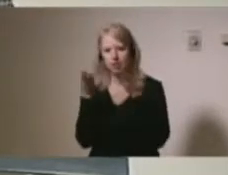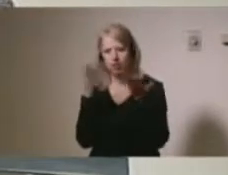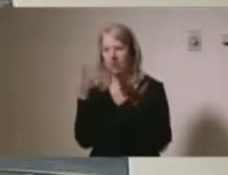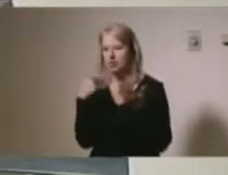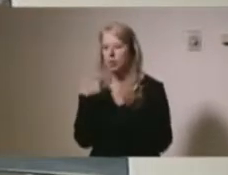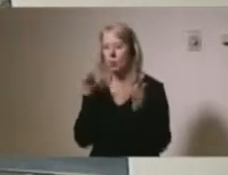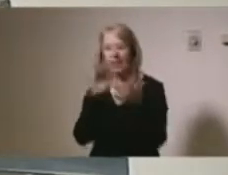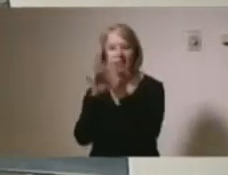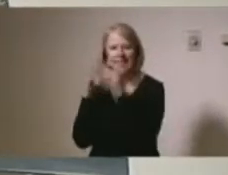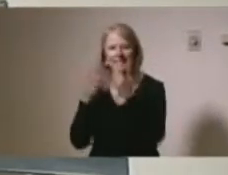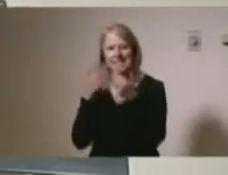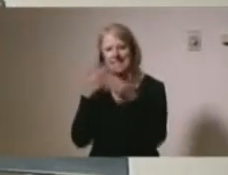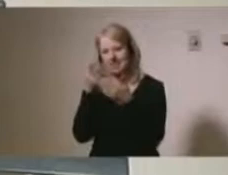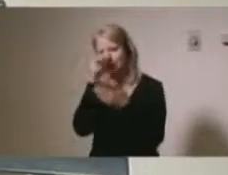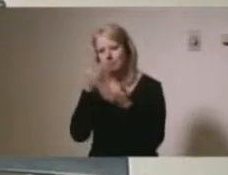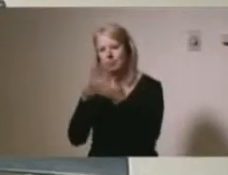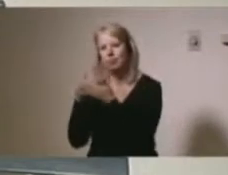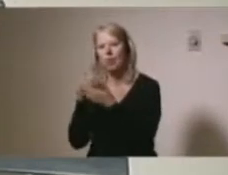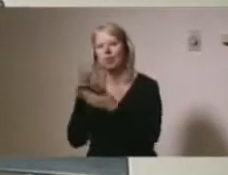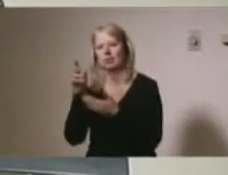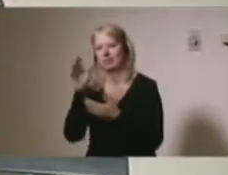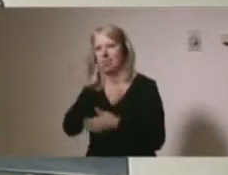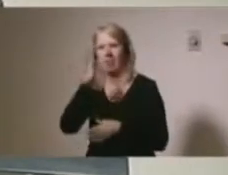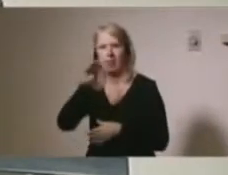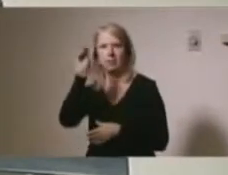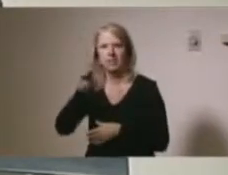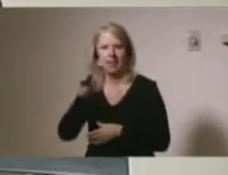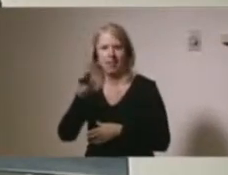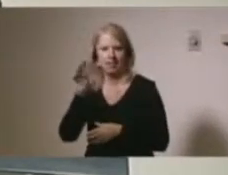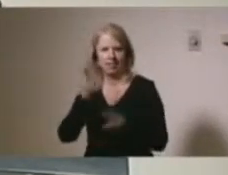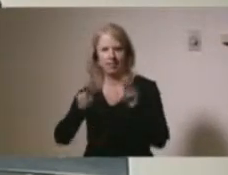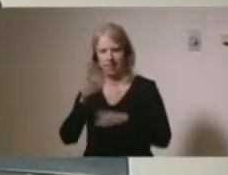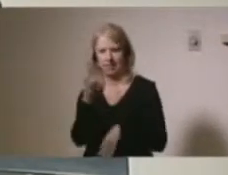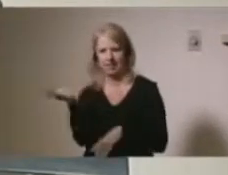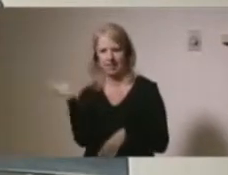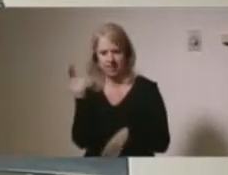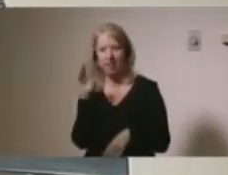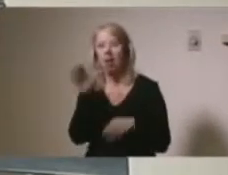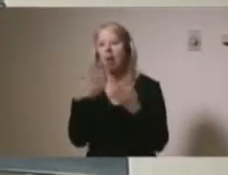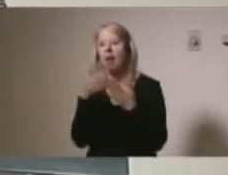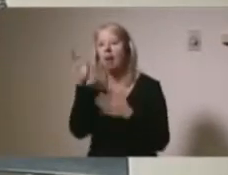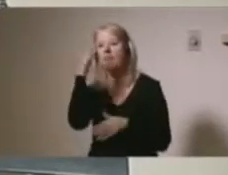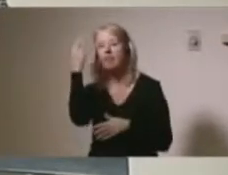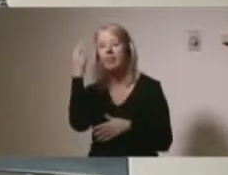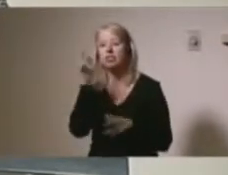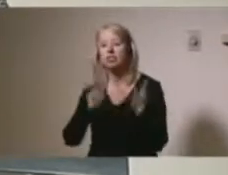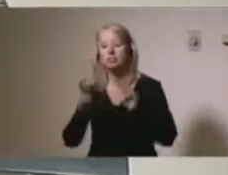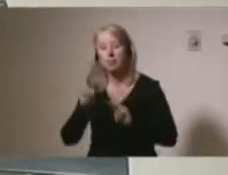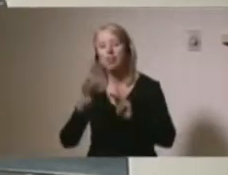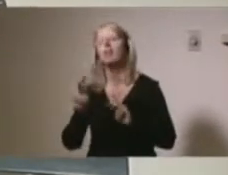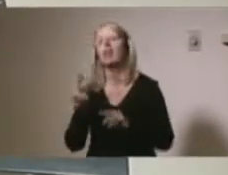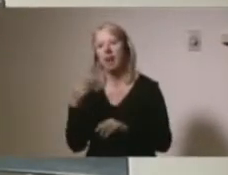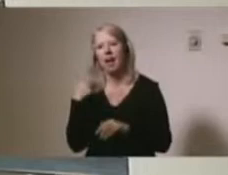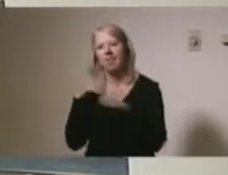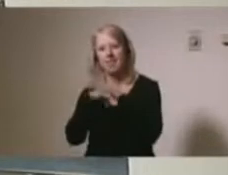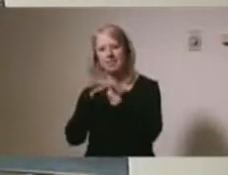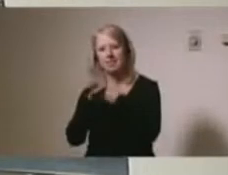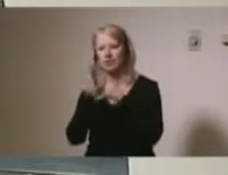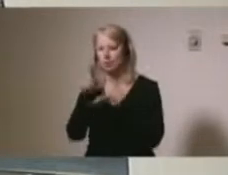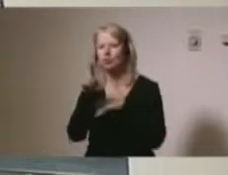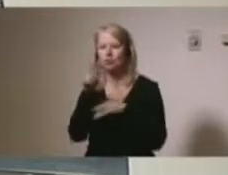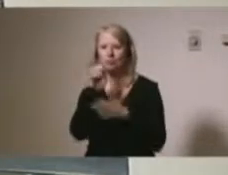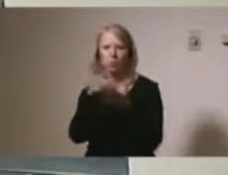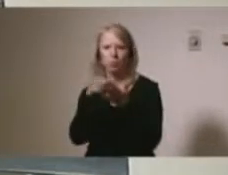of the population. All French citizens have access to the postal